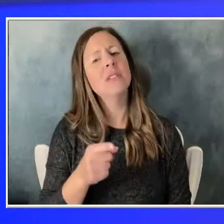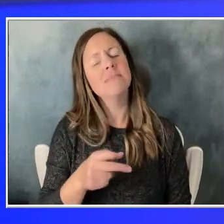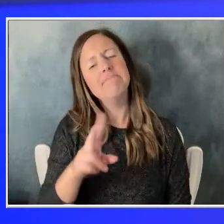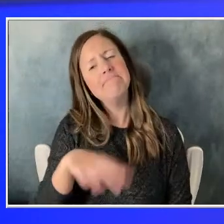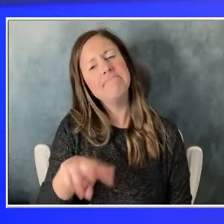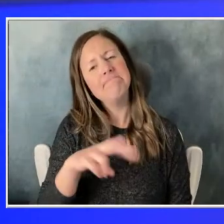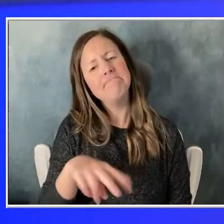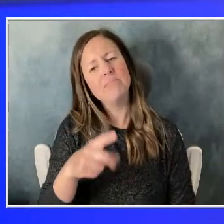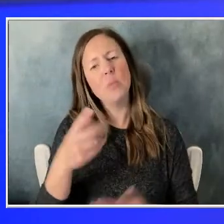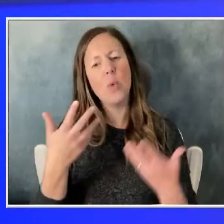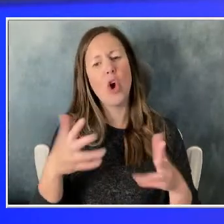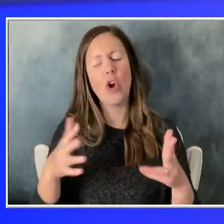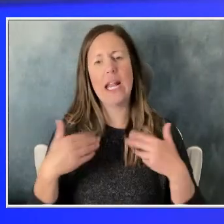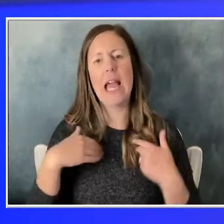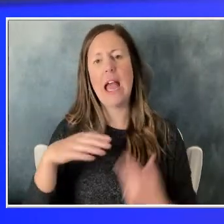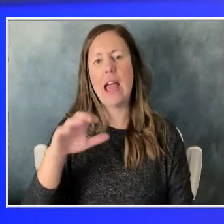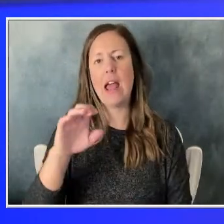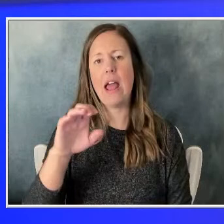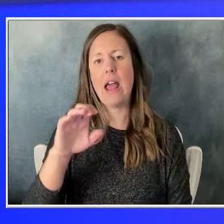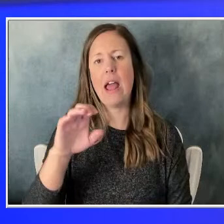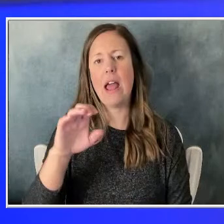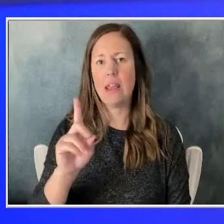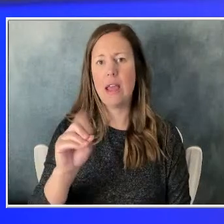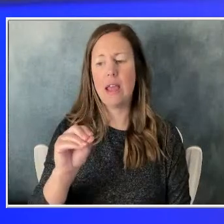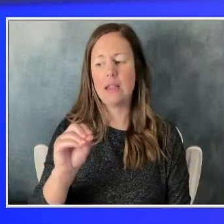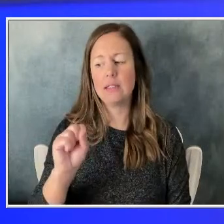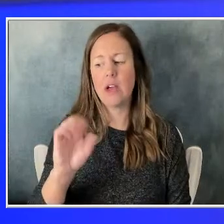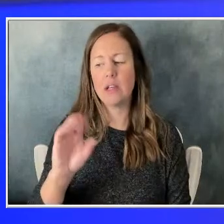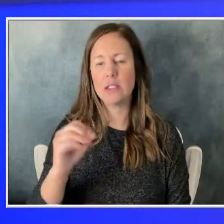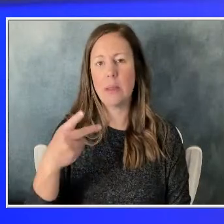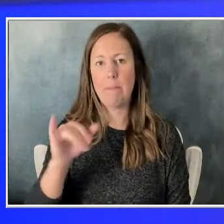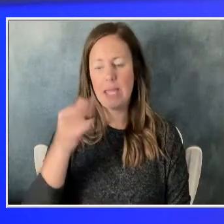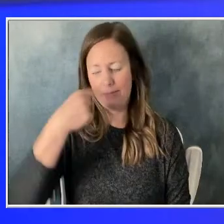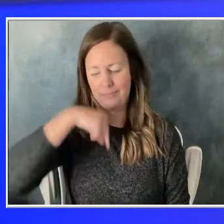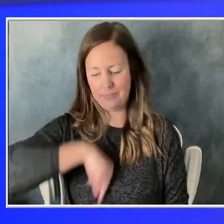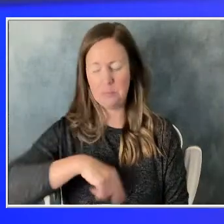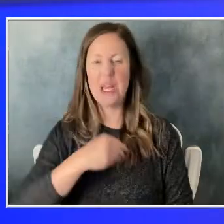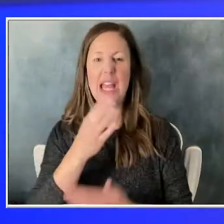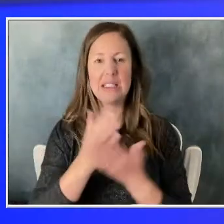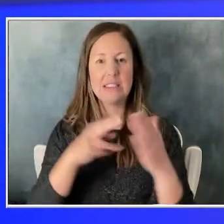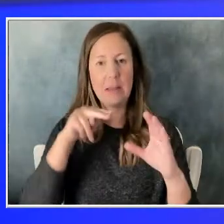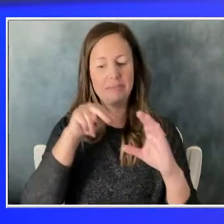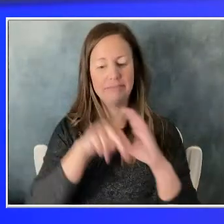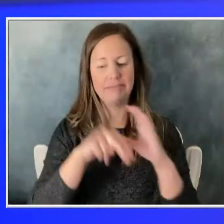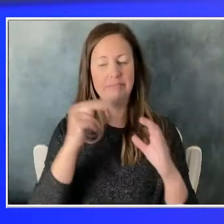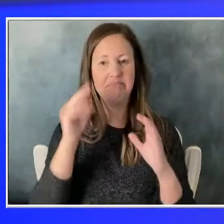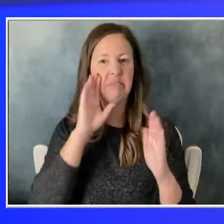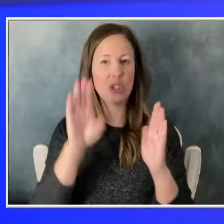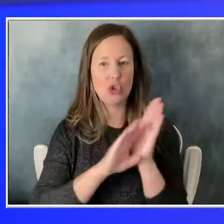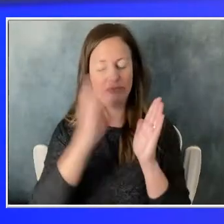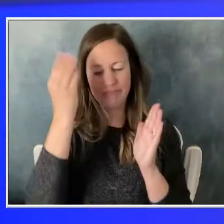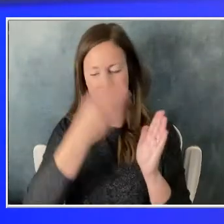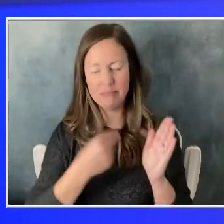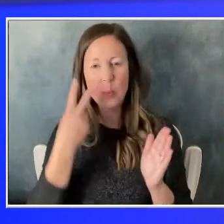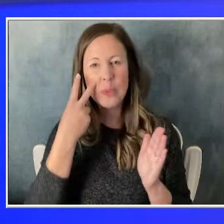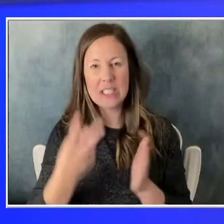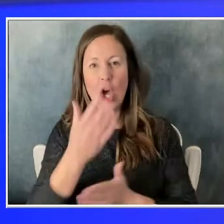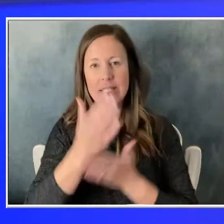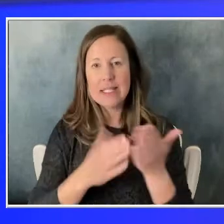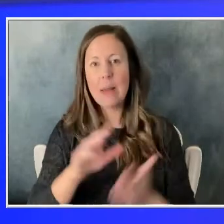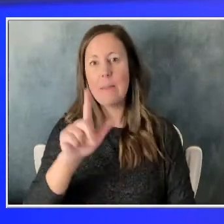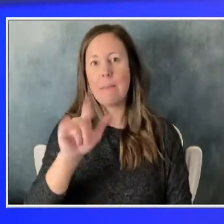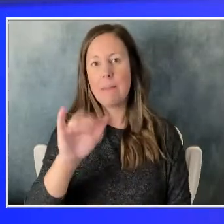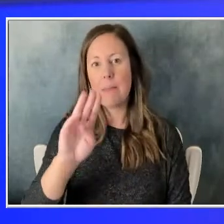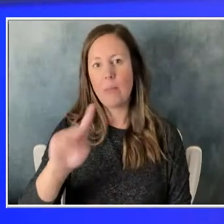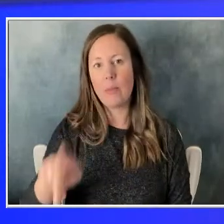endoscopy done, had a CT done, which you see some lymph nodes around the stomach already involved. So by initially,